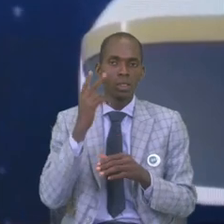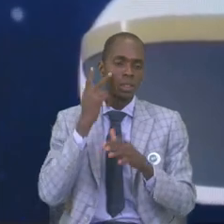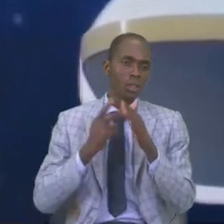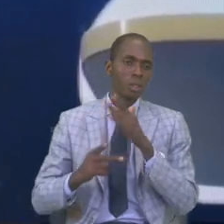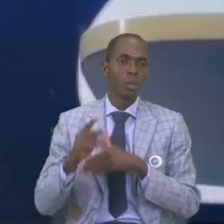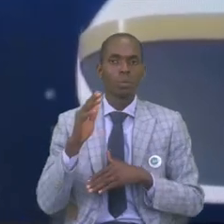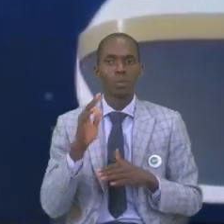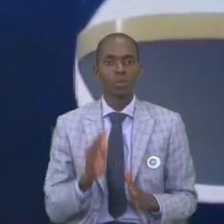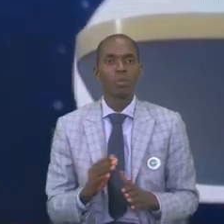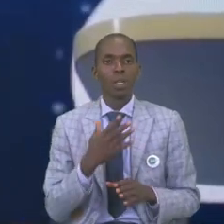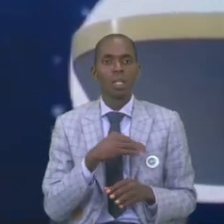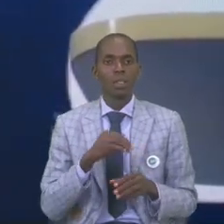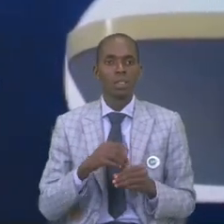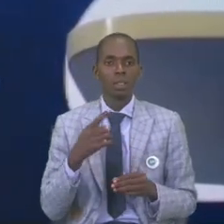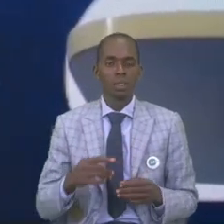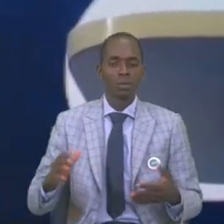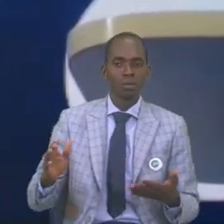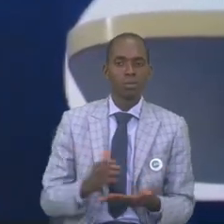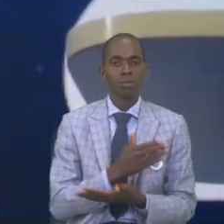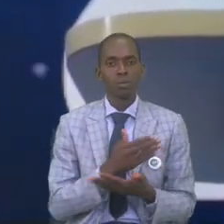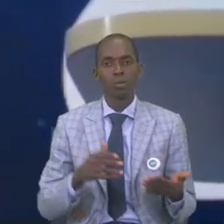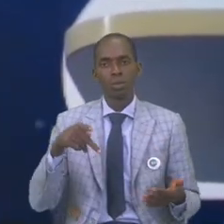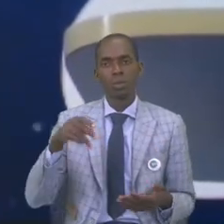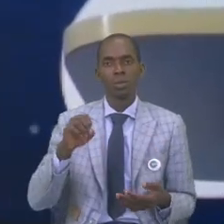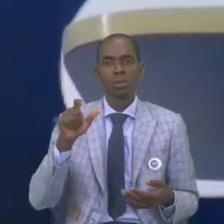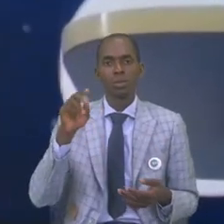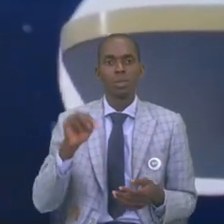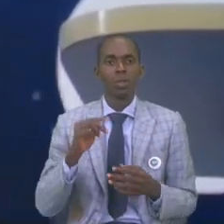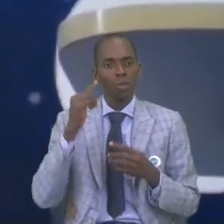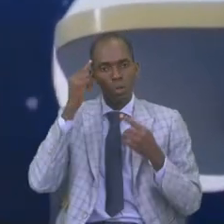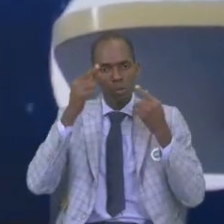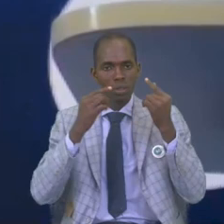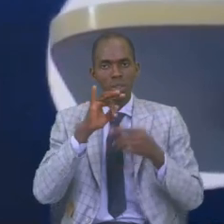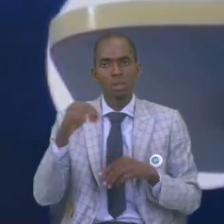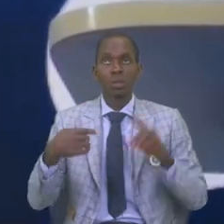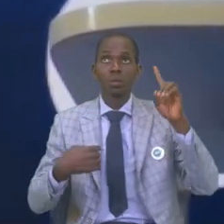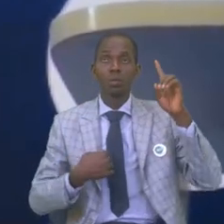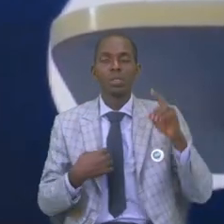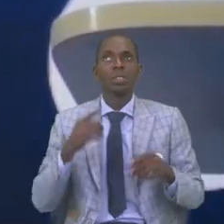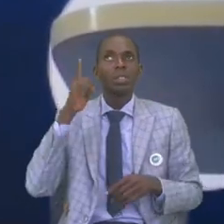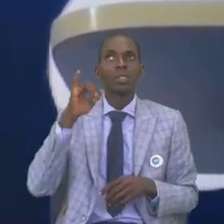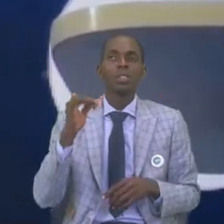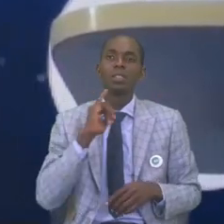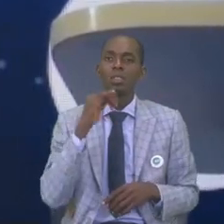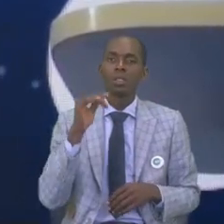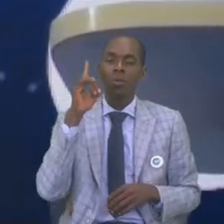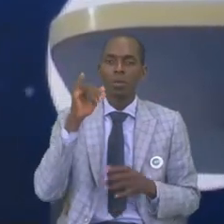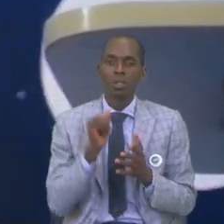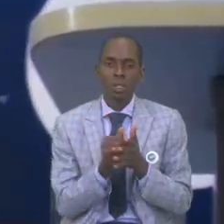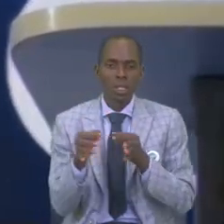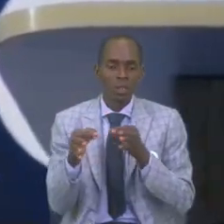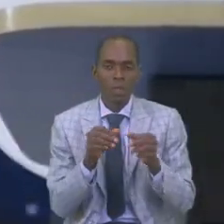in the Psalms concerning me. He is the one that expounds everything unto